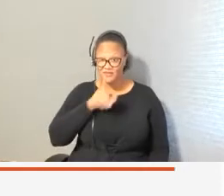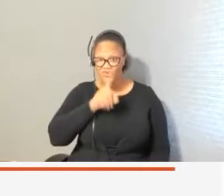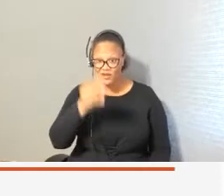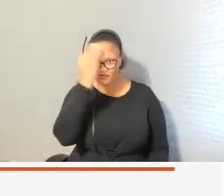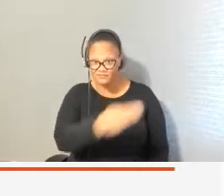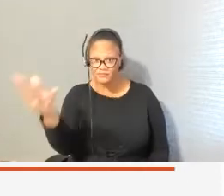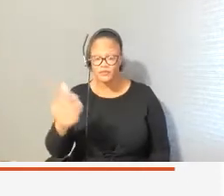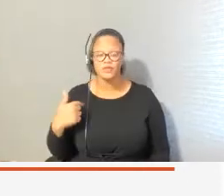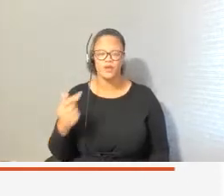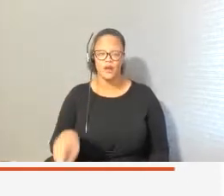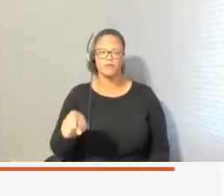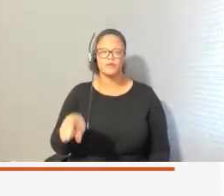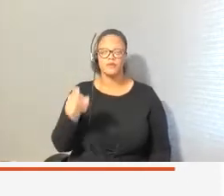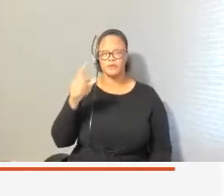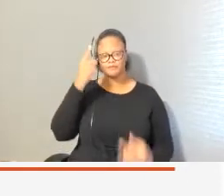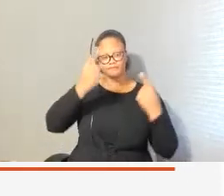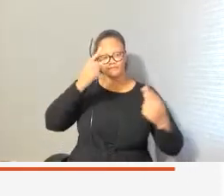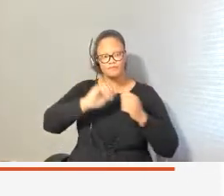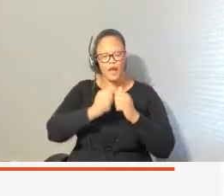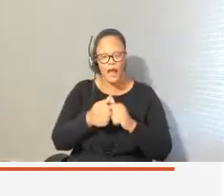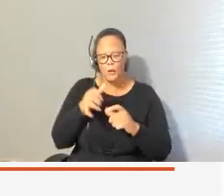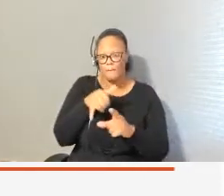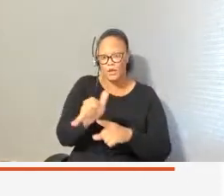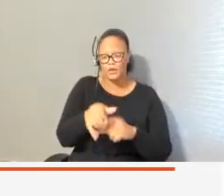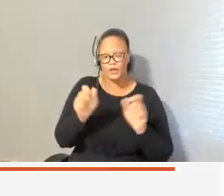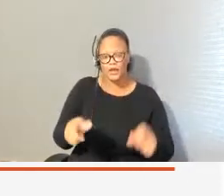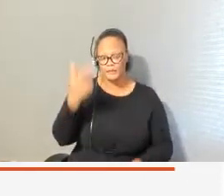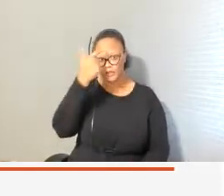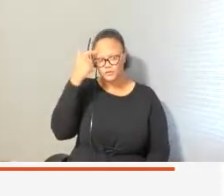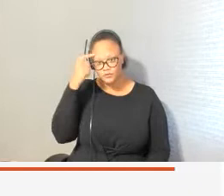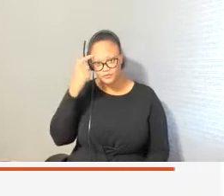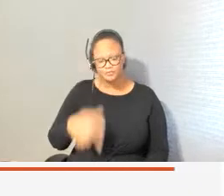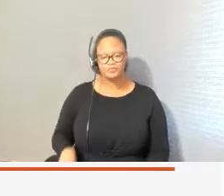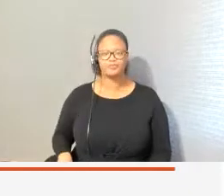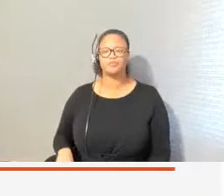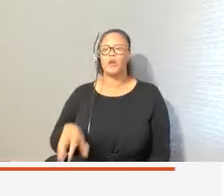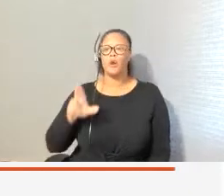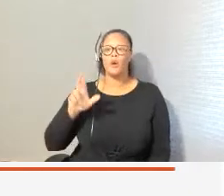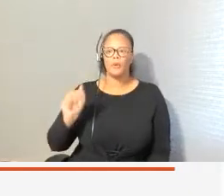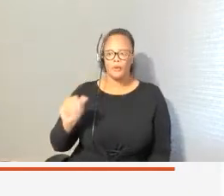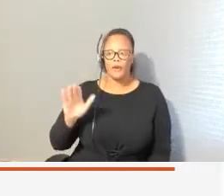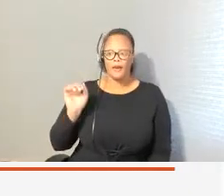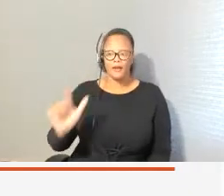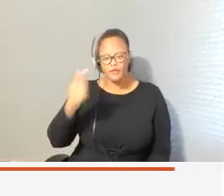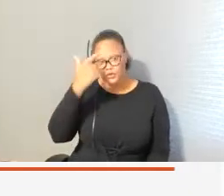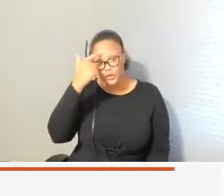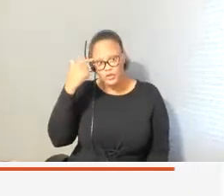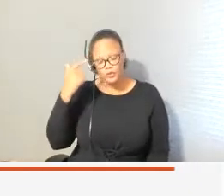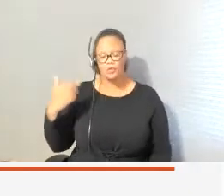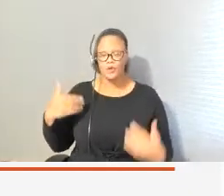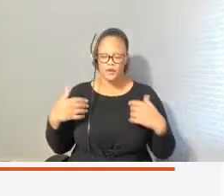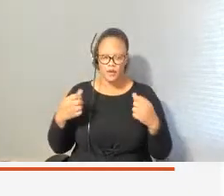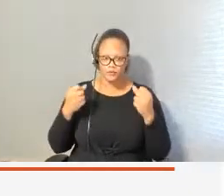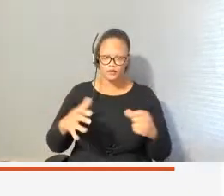also consider how traumatizing bullying can be. Racial trauma. We are in a racial tension throughout our country, through